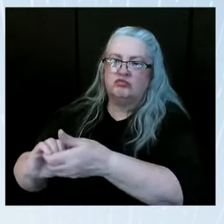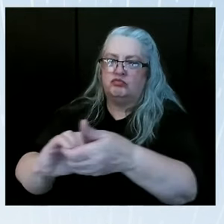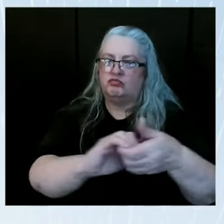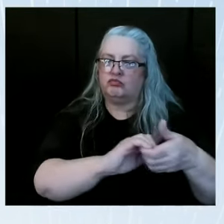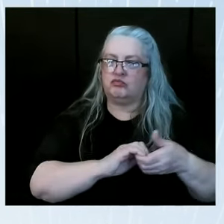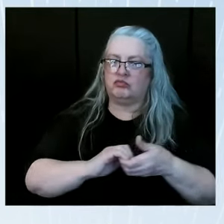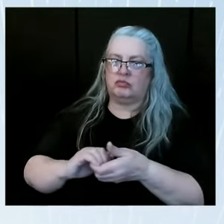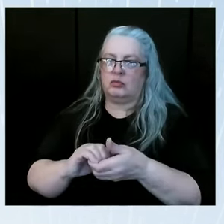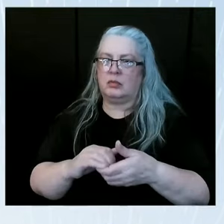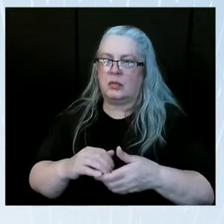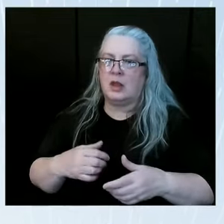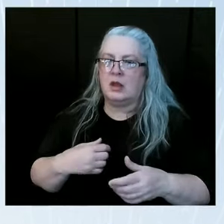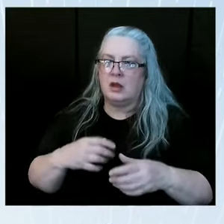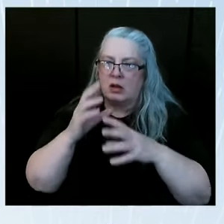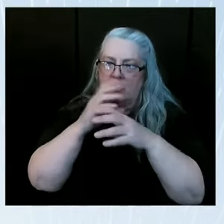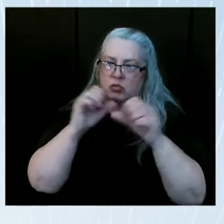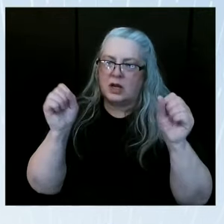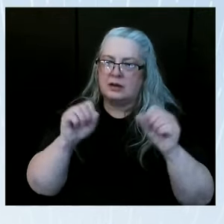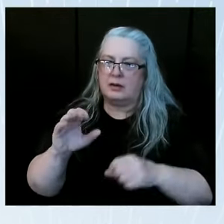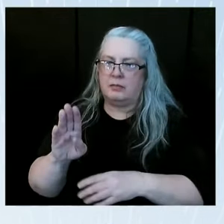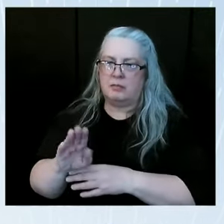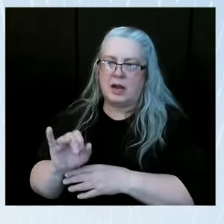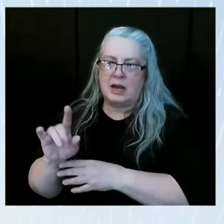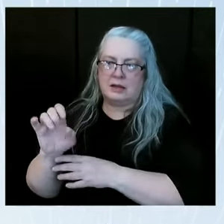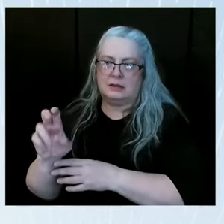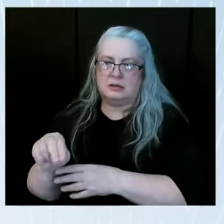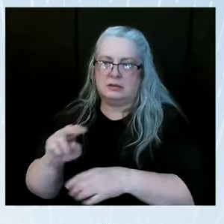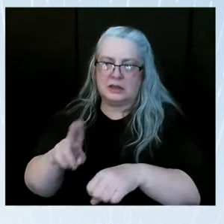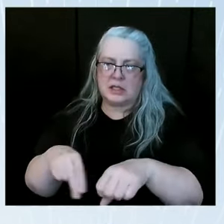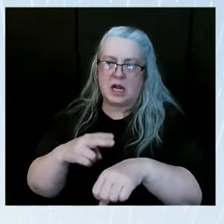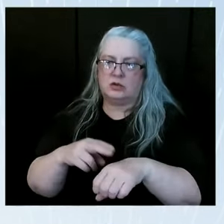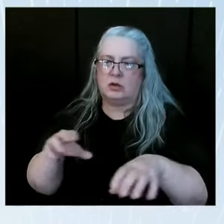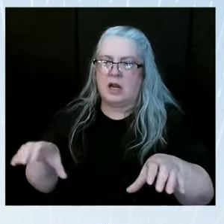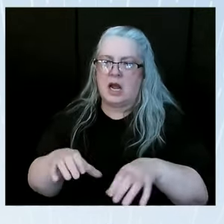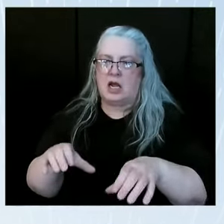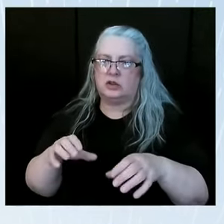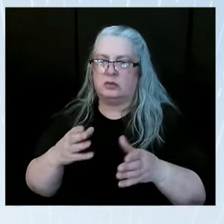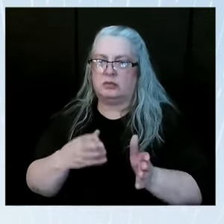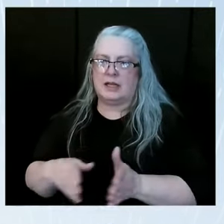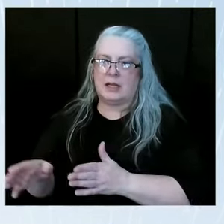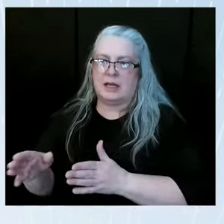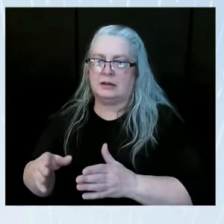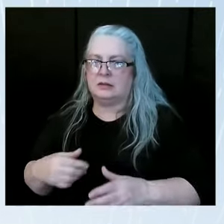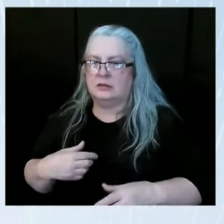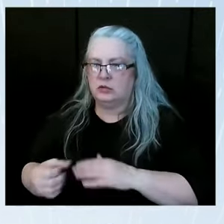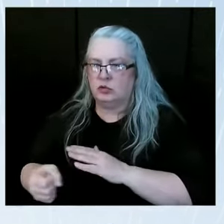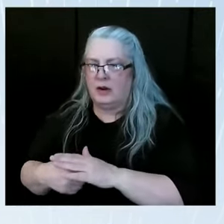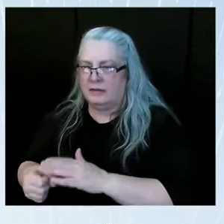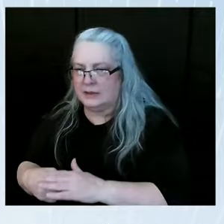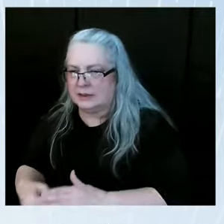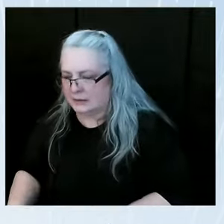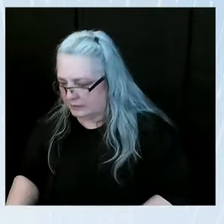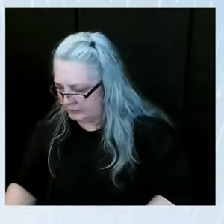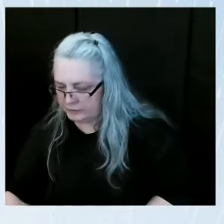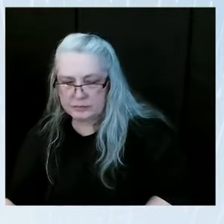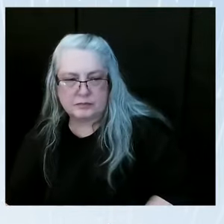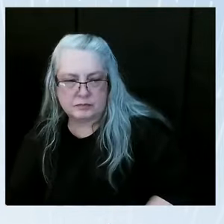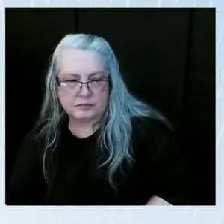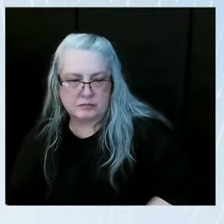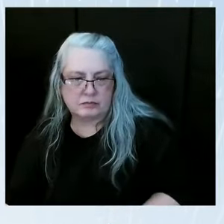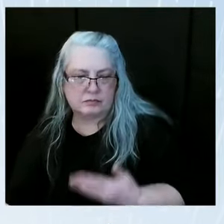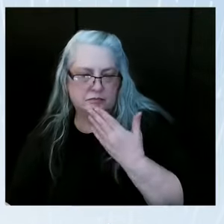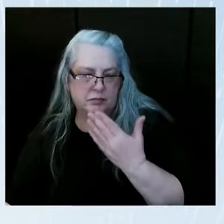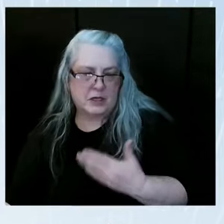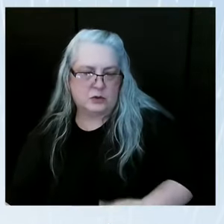counter trafficking in all its forms. Thank you so much. Sam, thank you very much. Thanks for sharing the insights, and thank